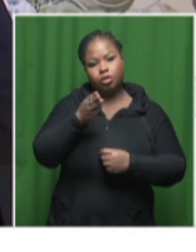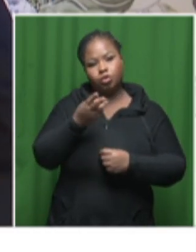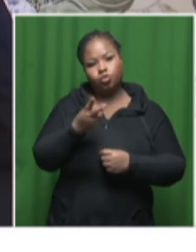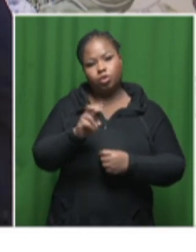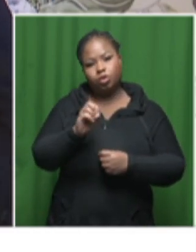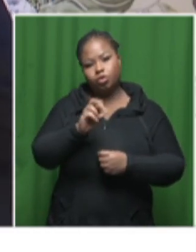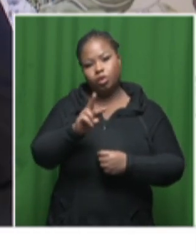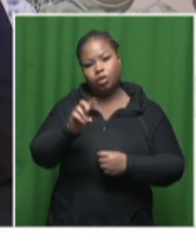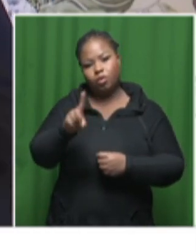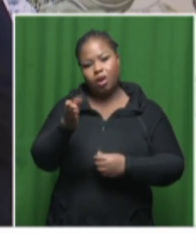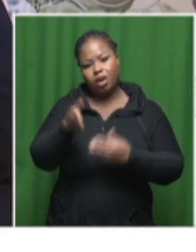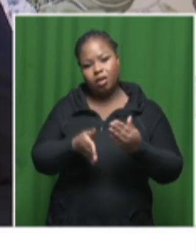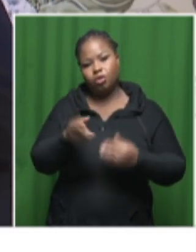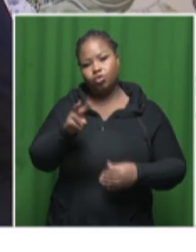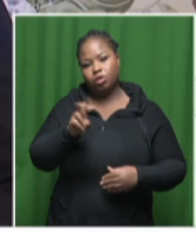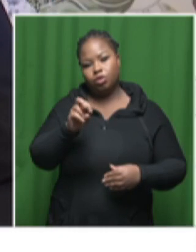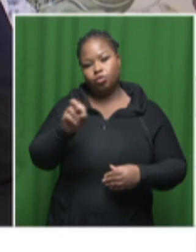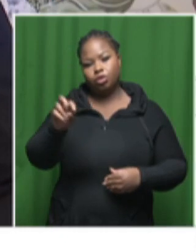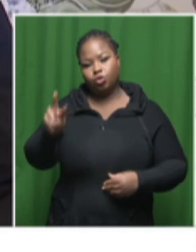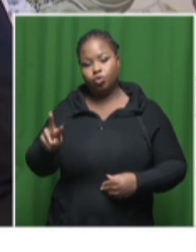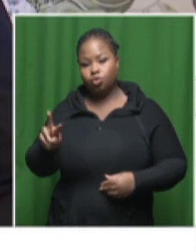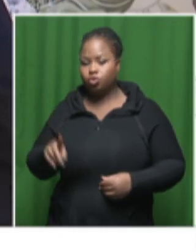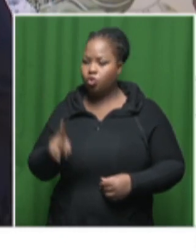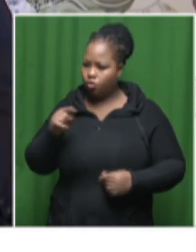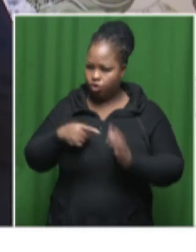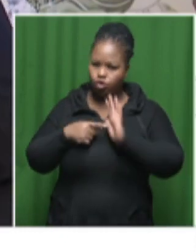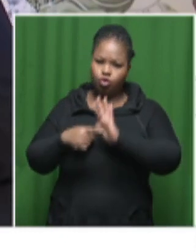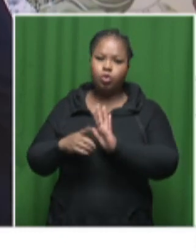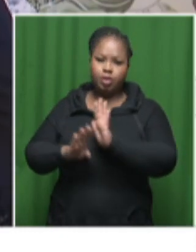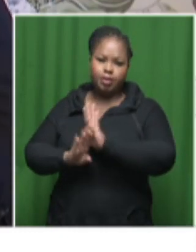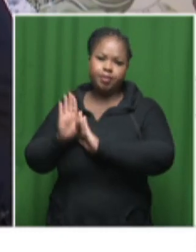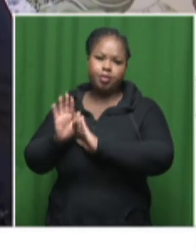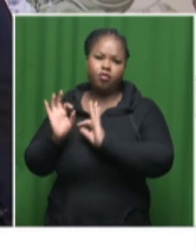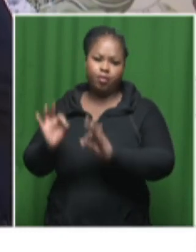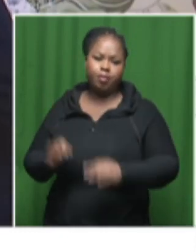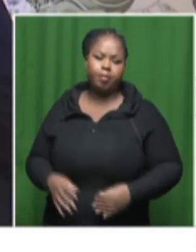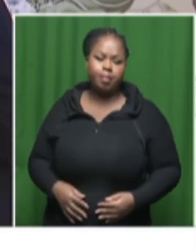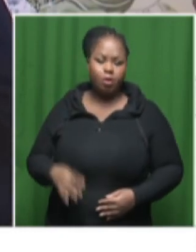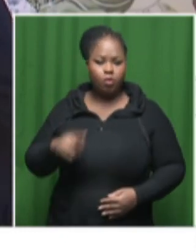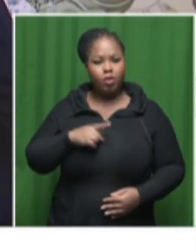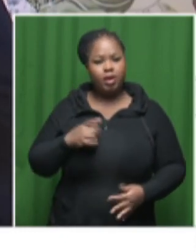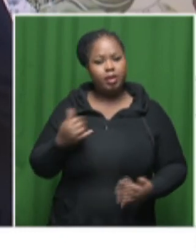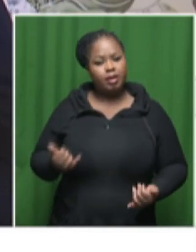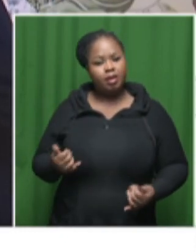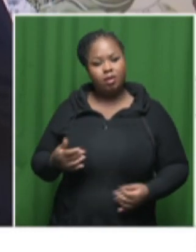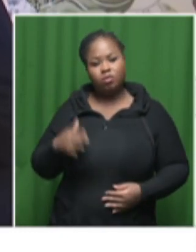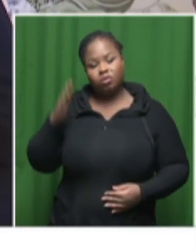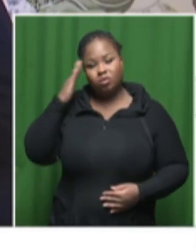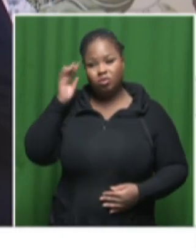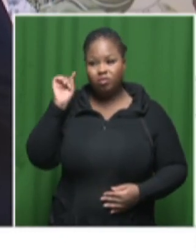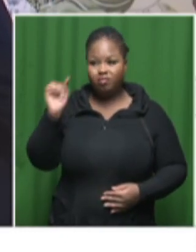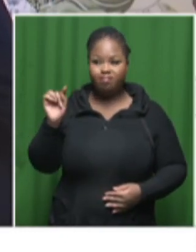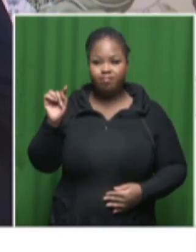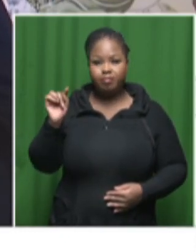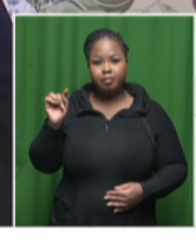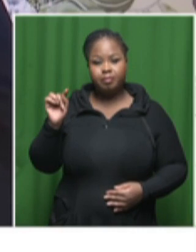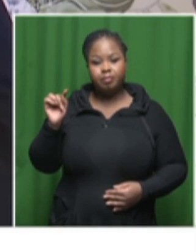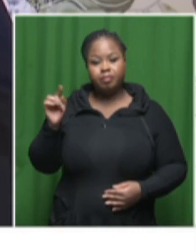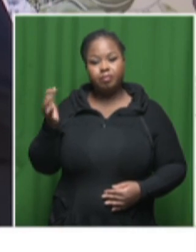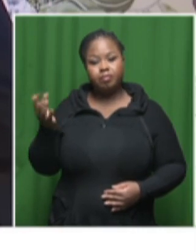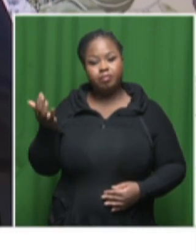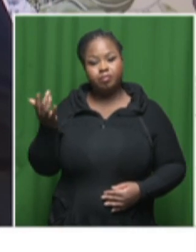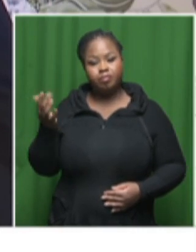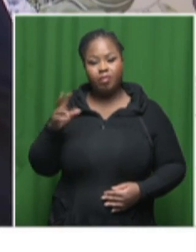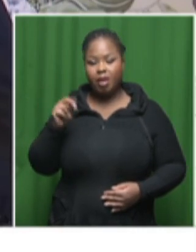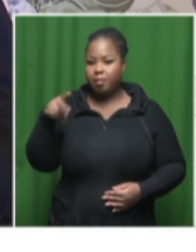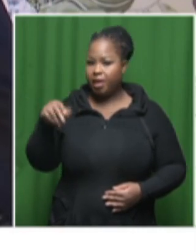shows that that pressure is beginning to bear fruits. And it is a pressure that obviously is not only applied by